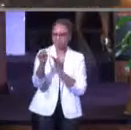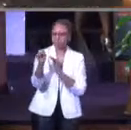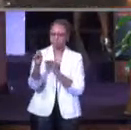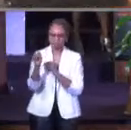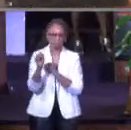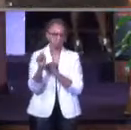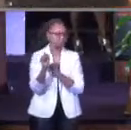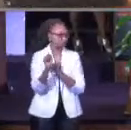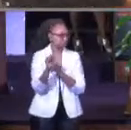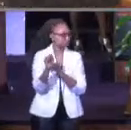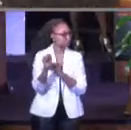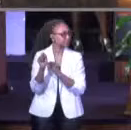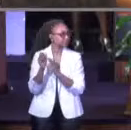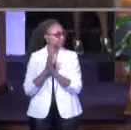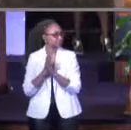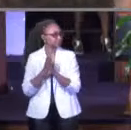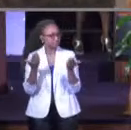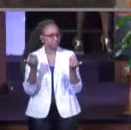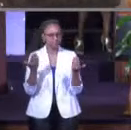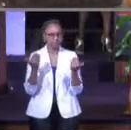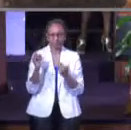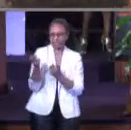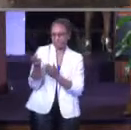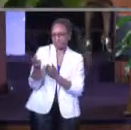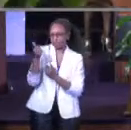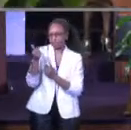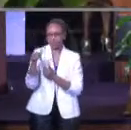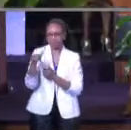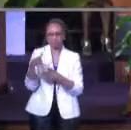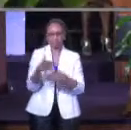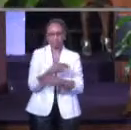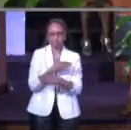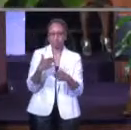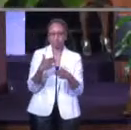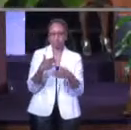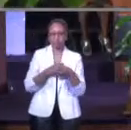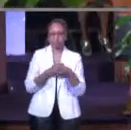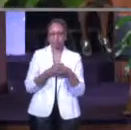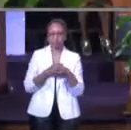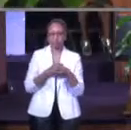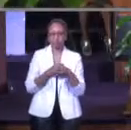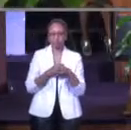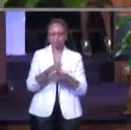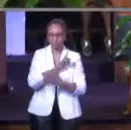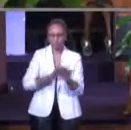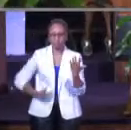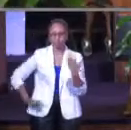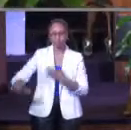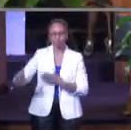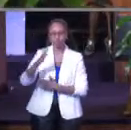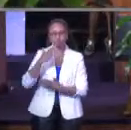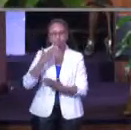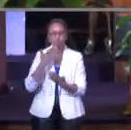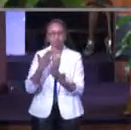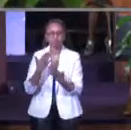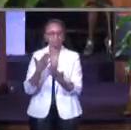Yes! Come on, we'll do a little bit of this. Song says what? Lord, you are good.